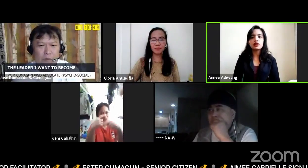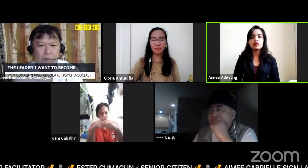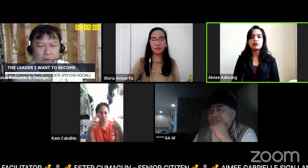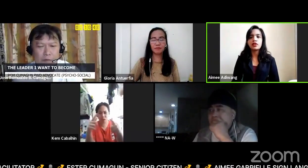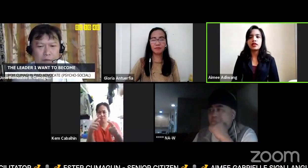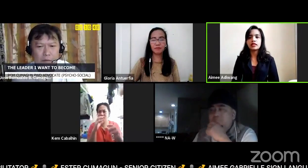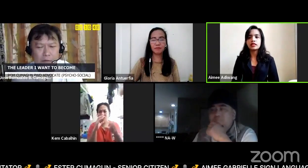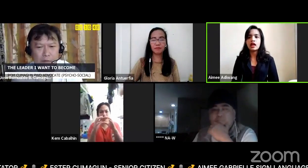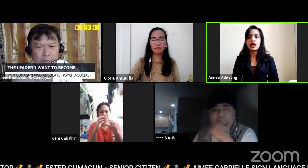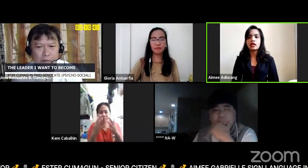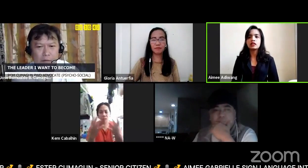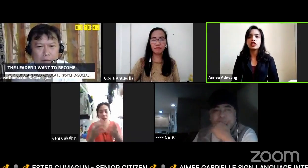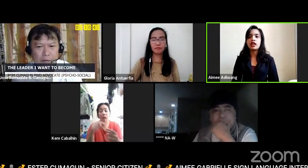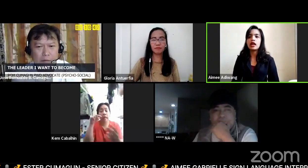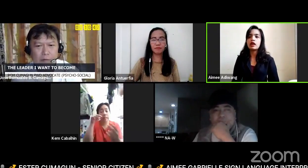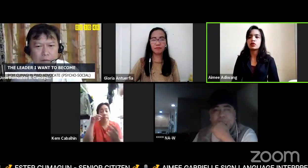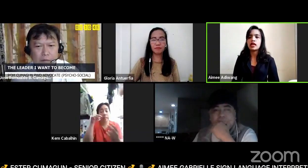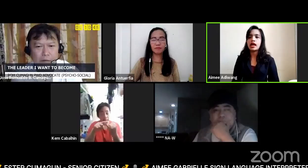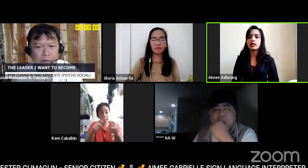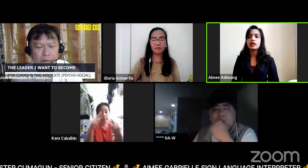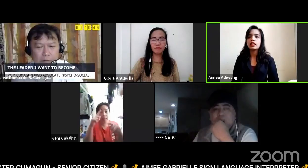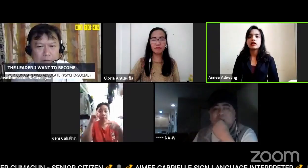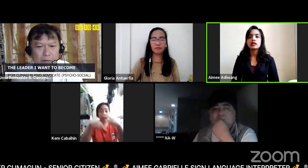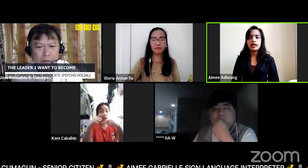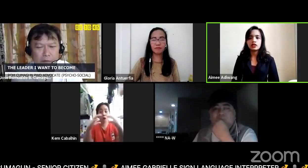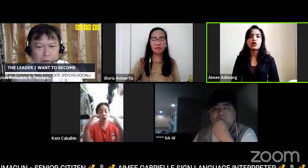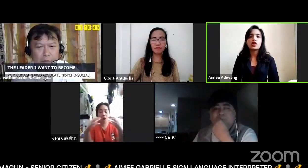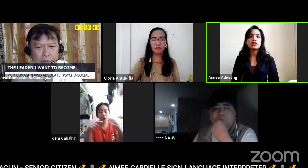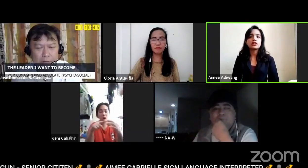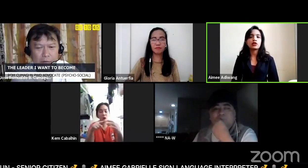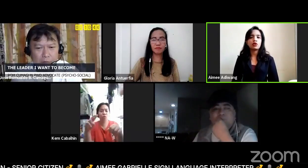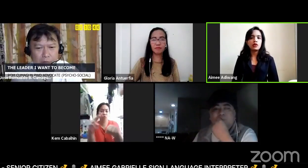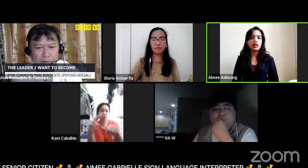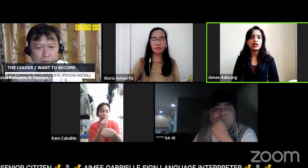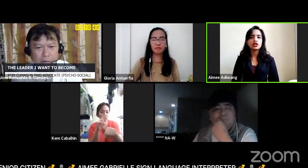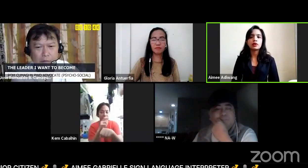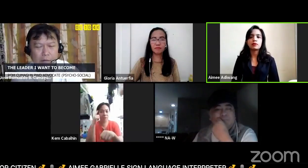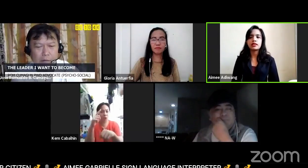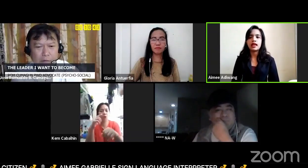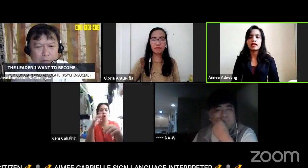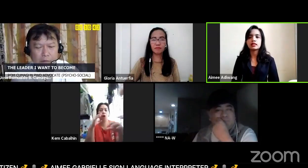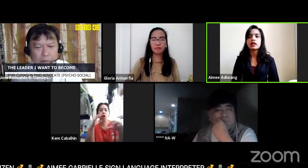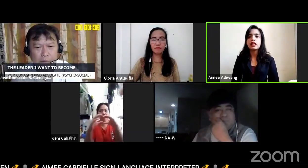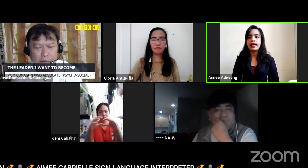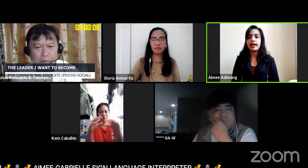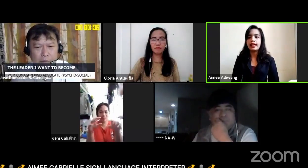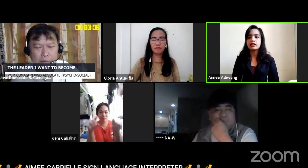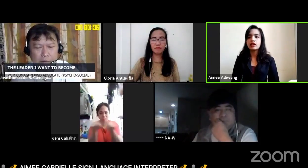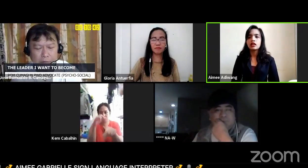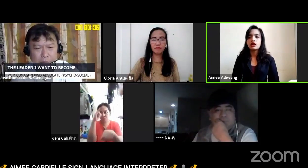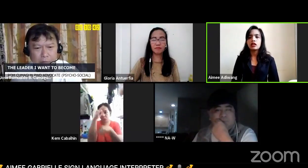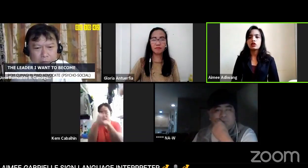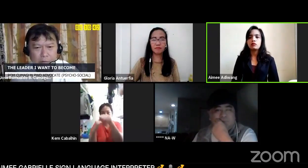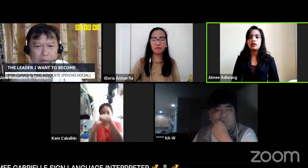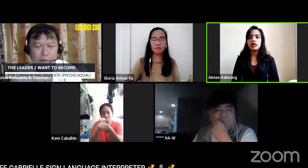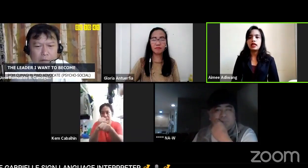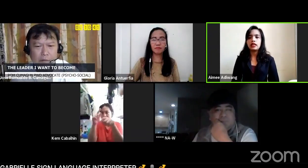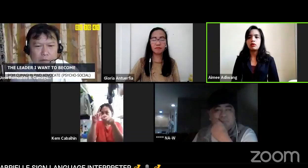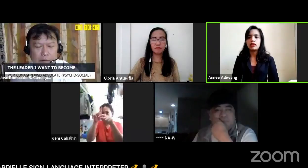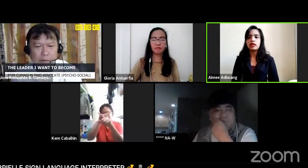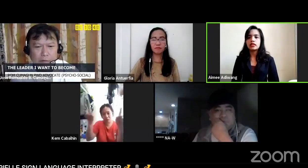What's the reason for this learning how to sign? Yes, of course, it's for communication purposes. And